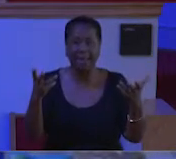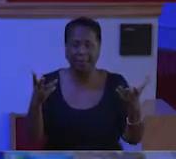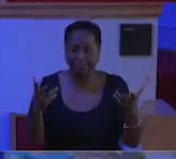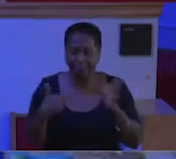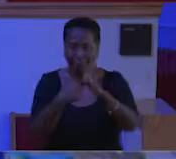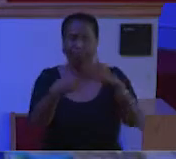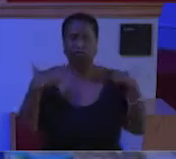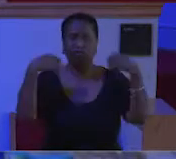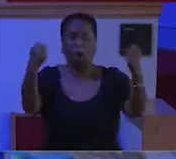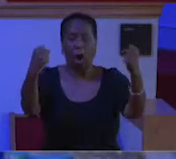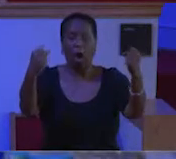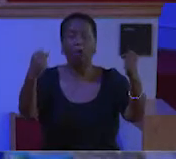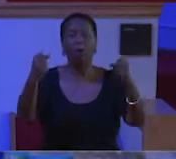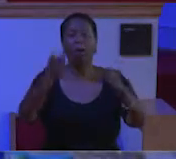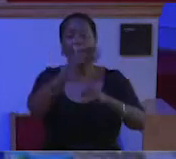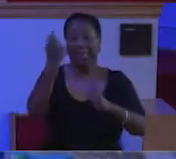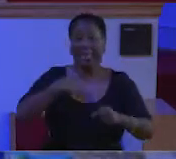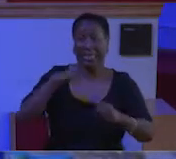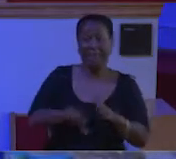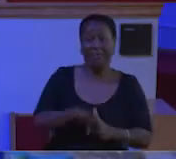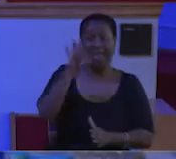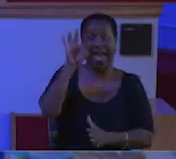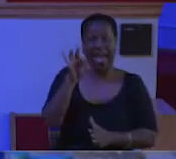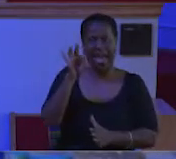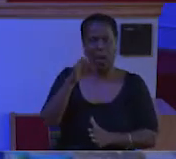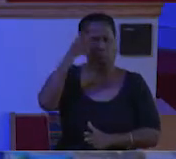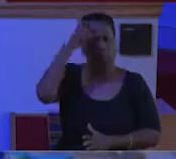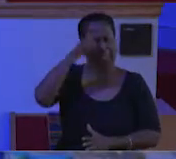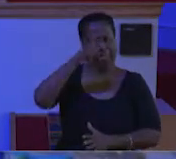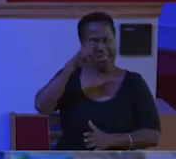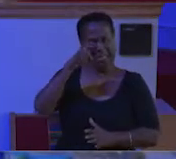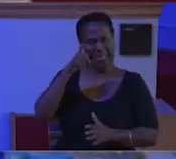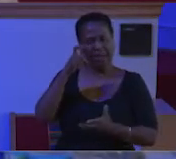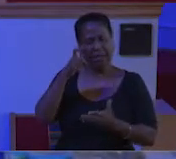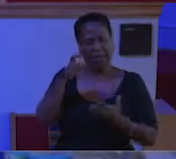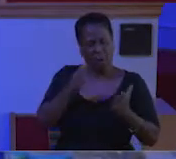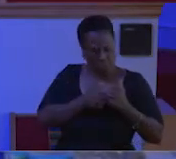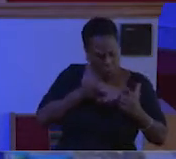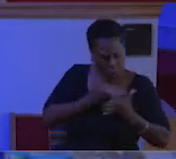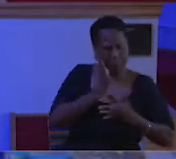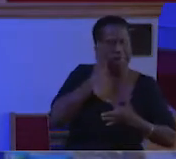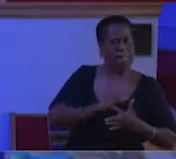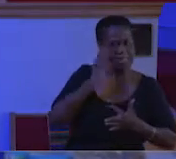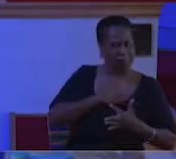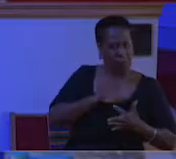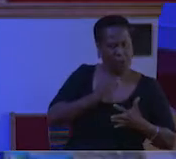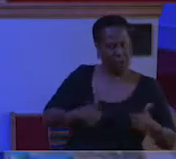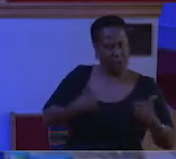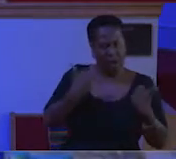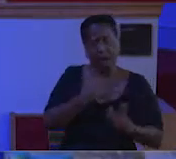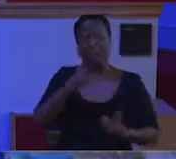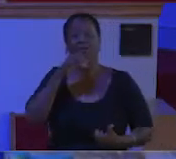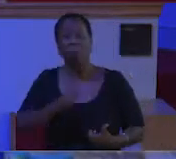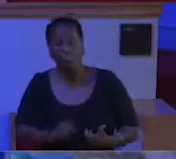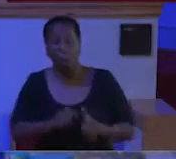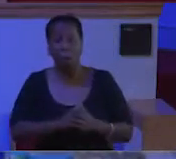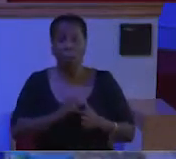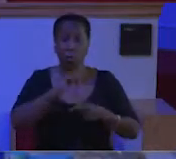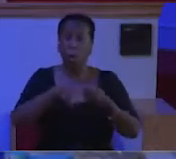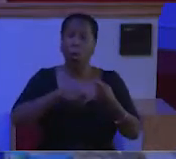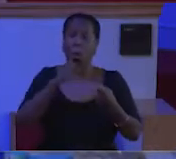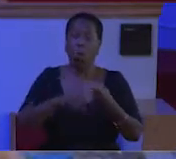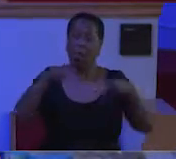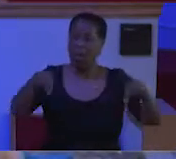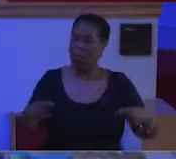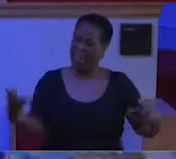strongholds. Because I found the wisdom in the experience of the young and the old. We're in